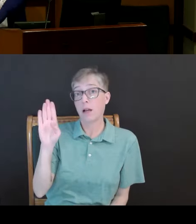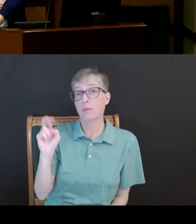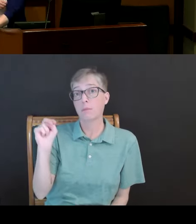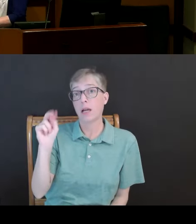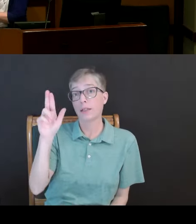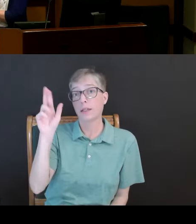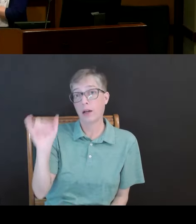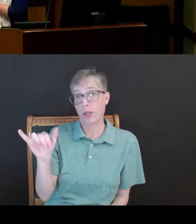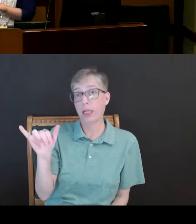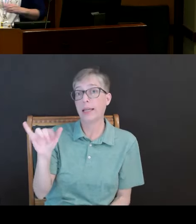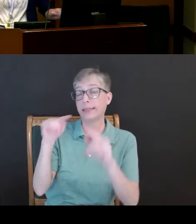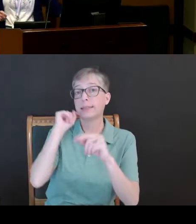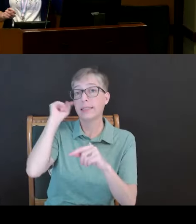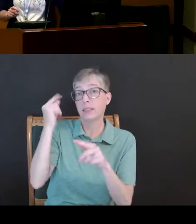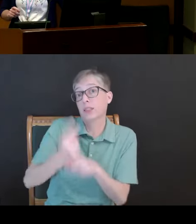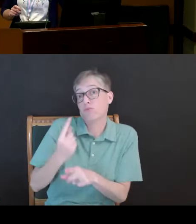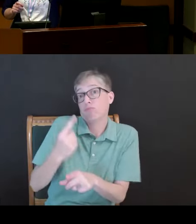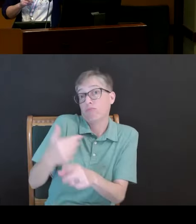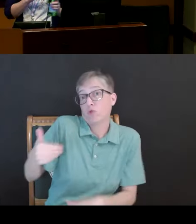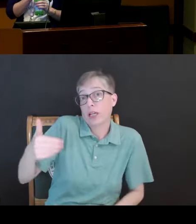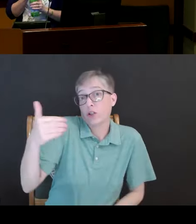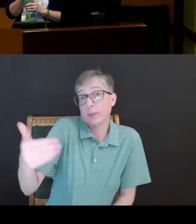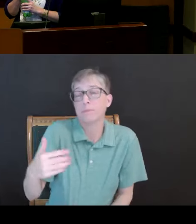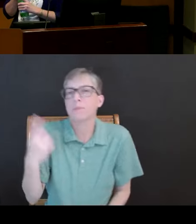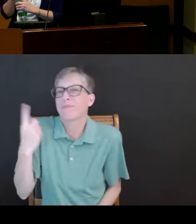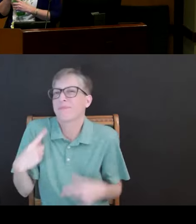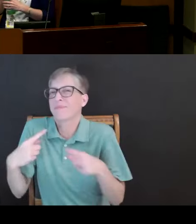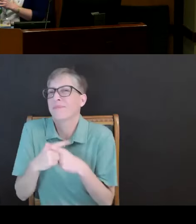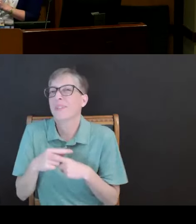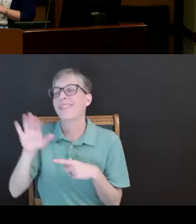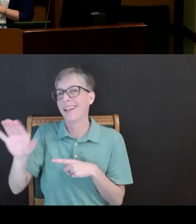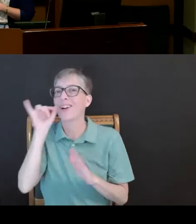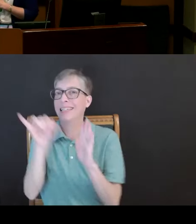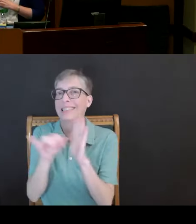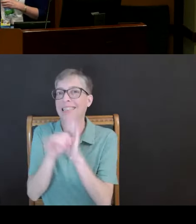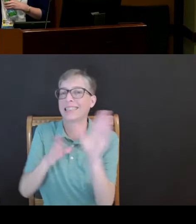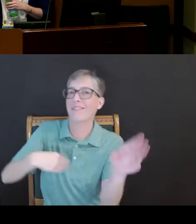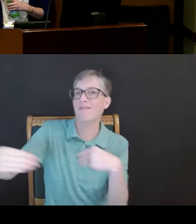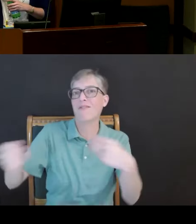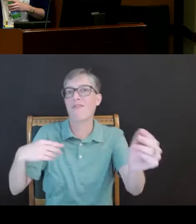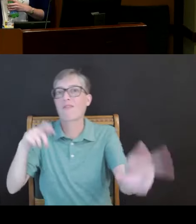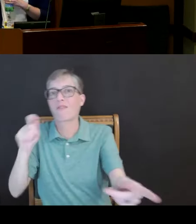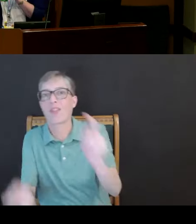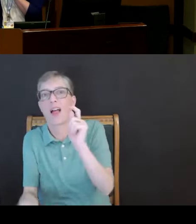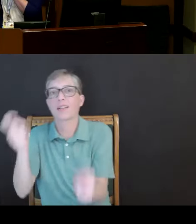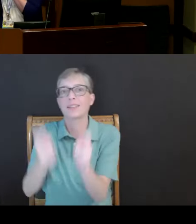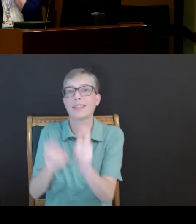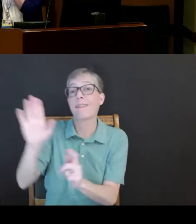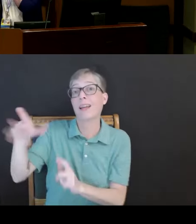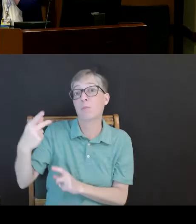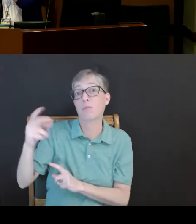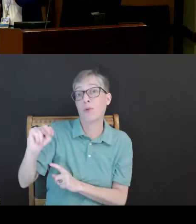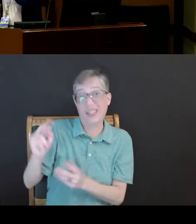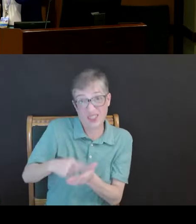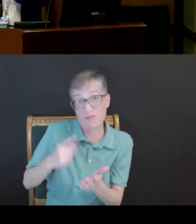And one additional dilemma we run into is because their identities are in flux. Yeah. They change their pronouns sometimes